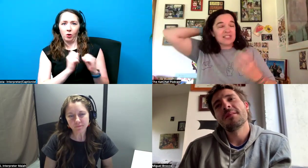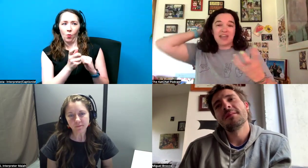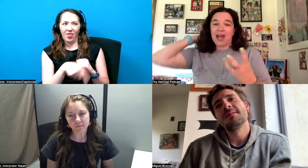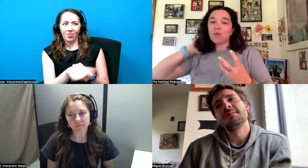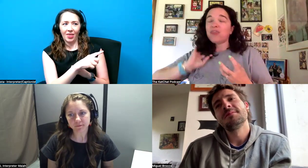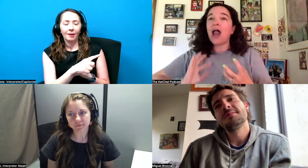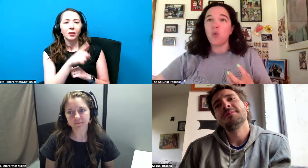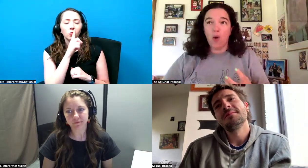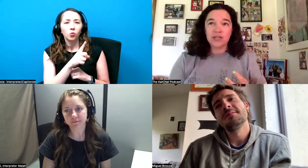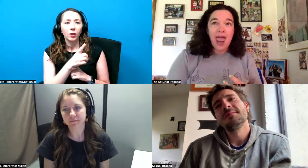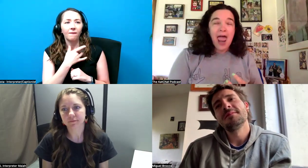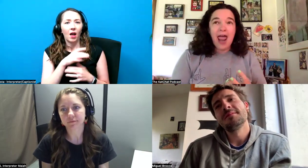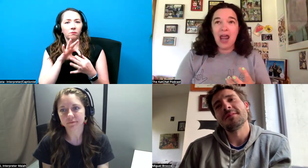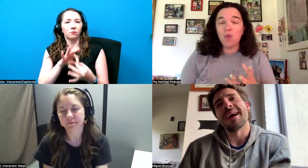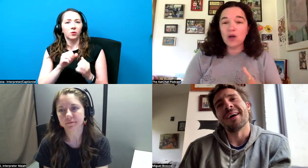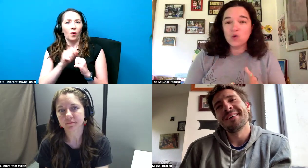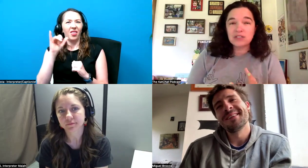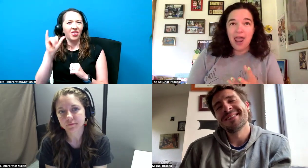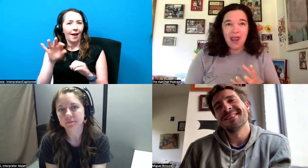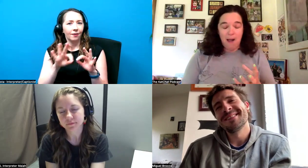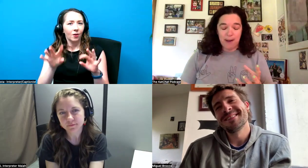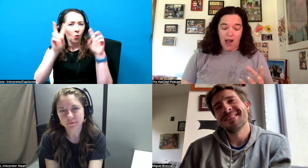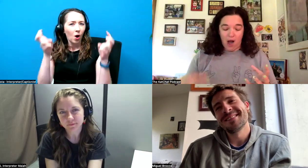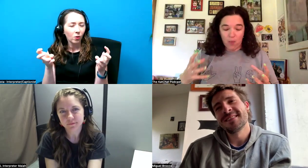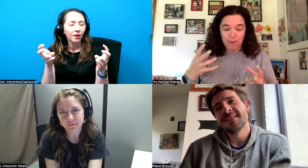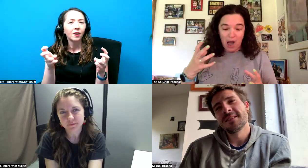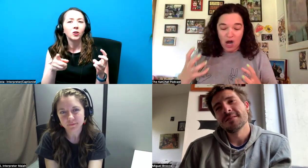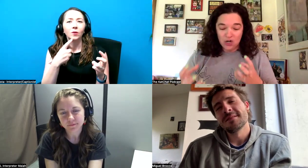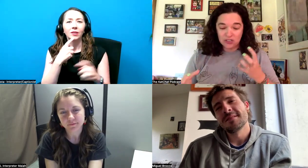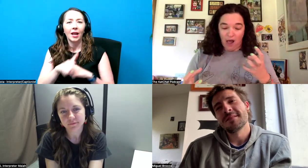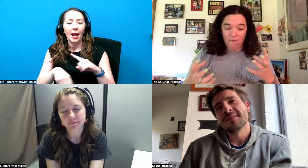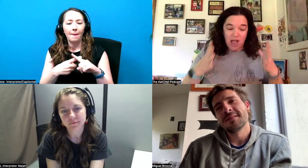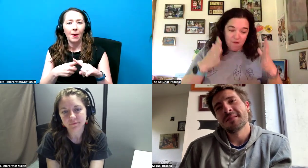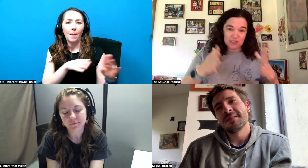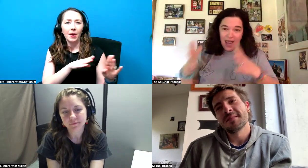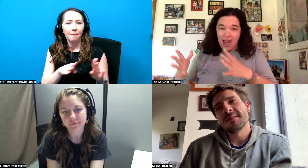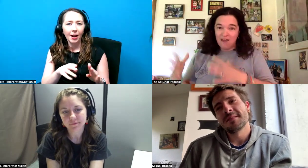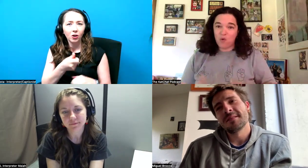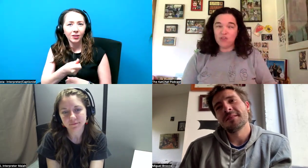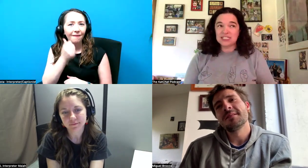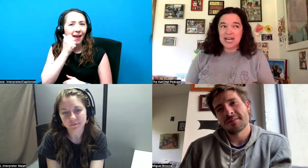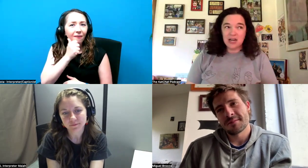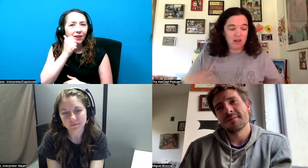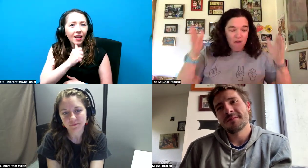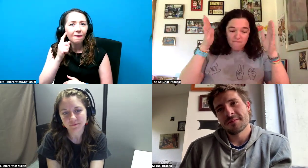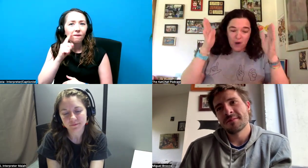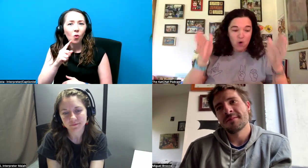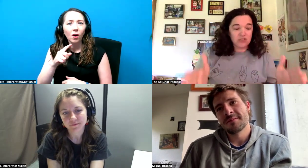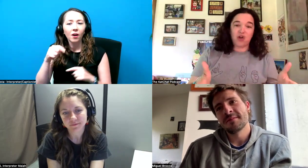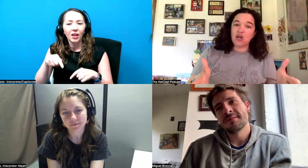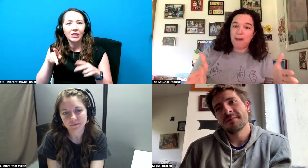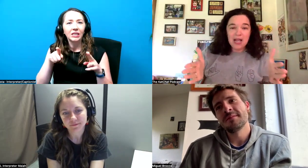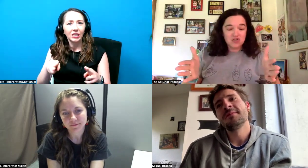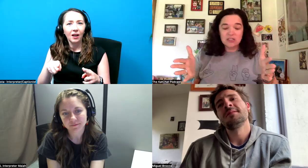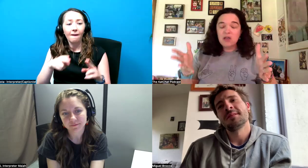really resonated with that quote. And Yeah. what you say about preparing yourself every day for the teen